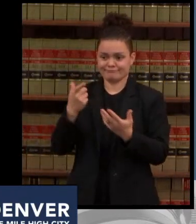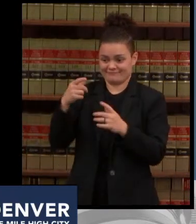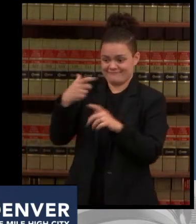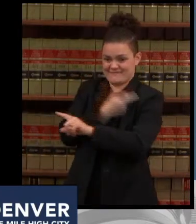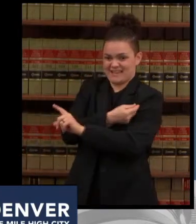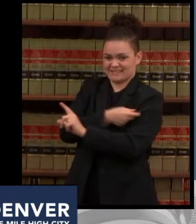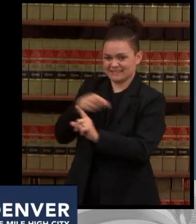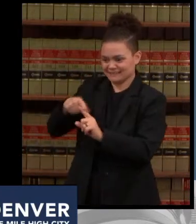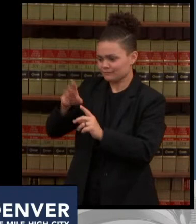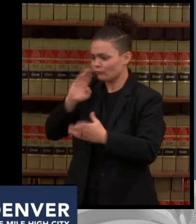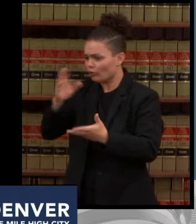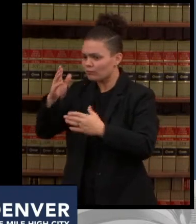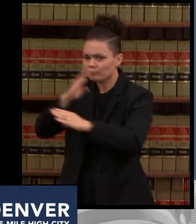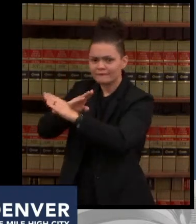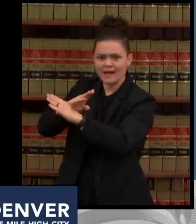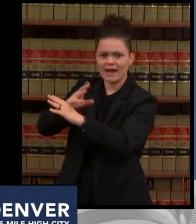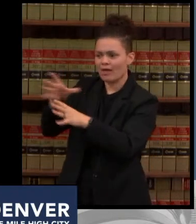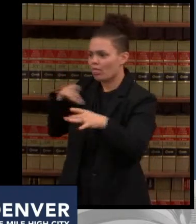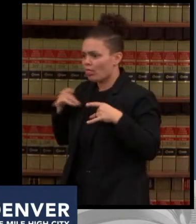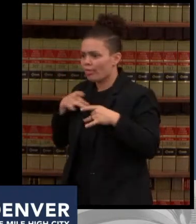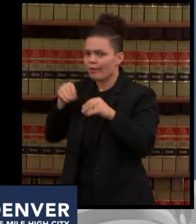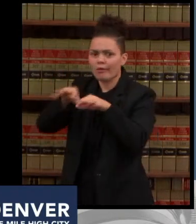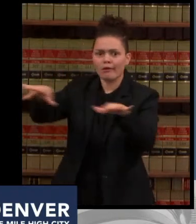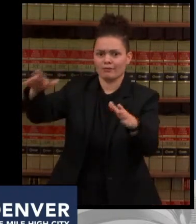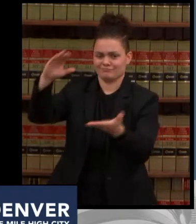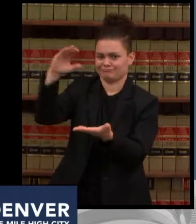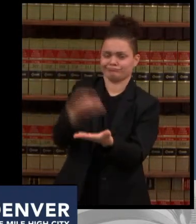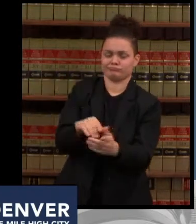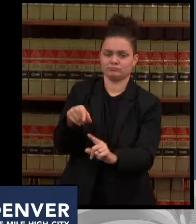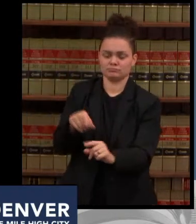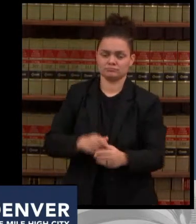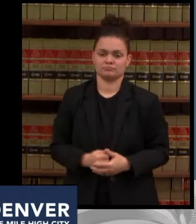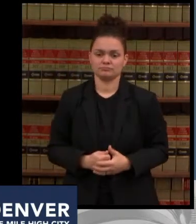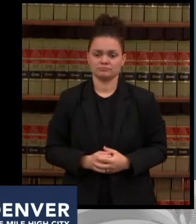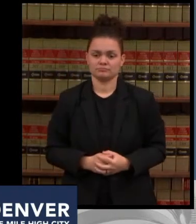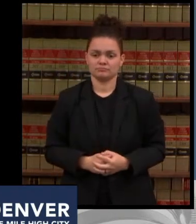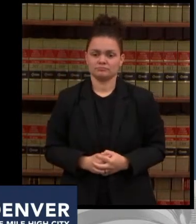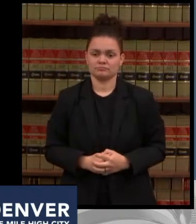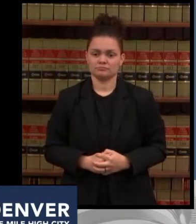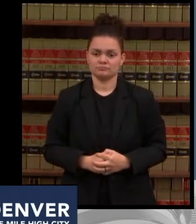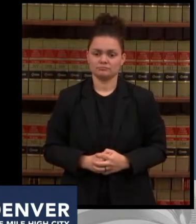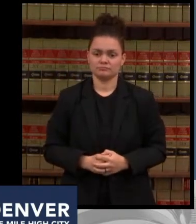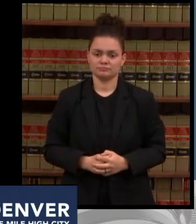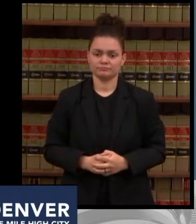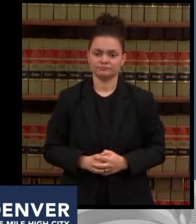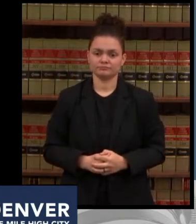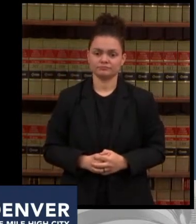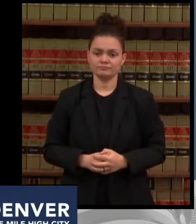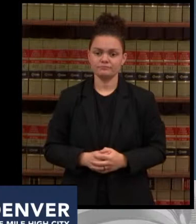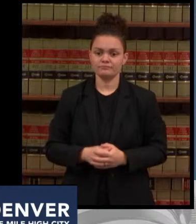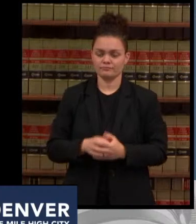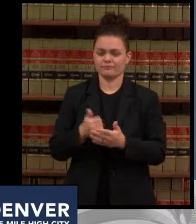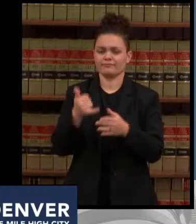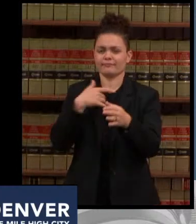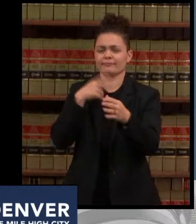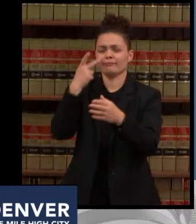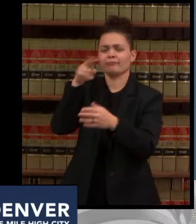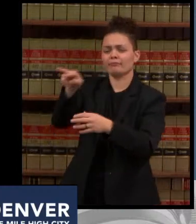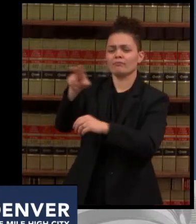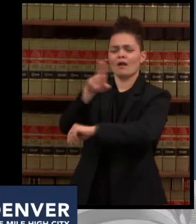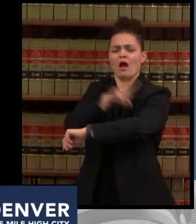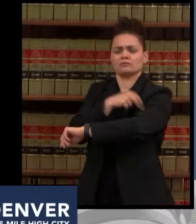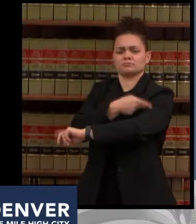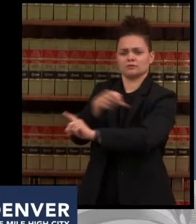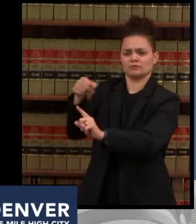lifted. Next slide, please. When I talk about hospital admissions, I'm often asked, well, what's the severity of those cases?